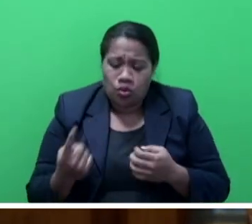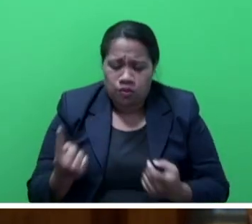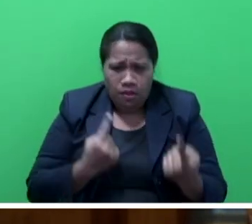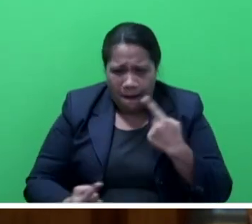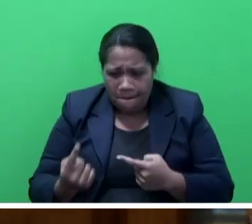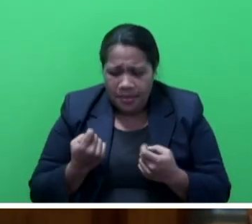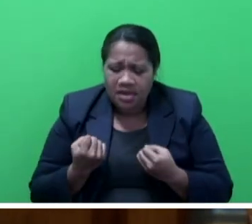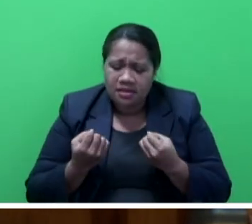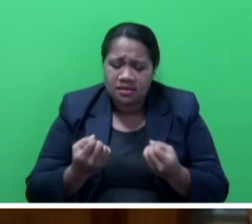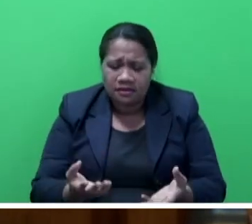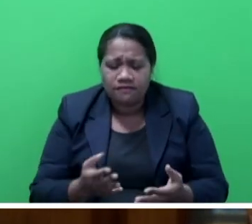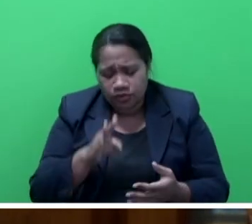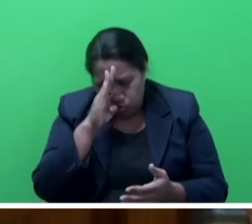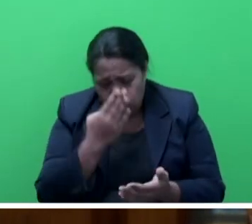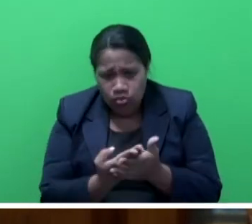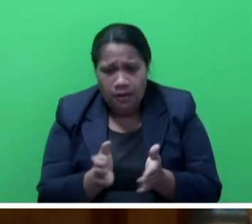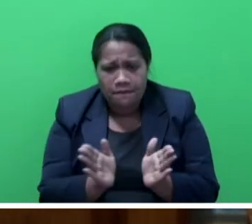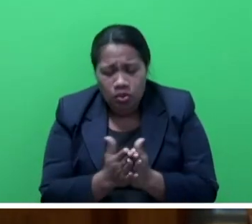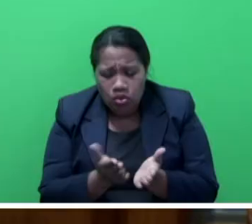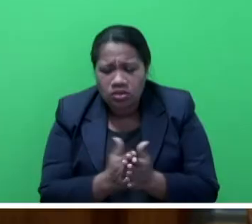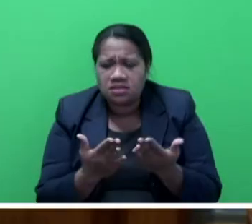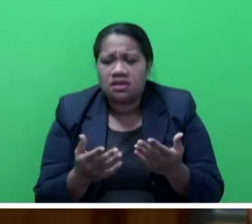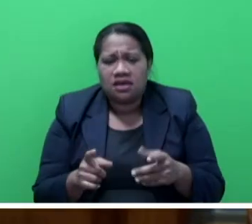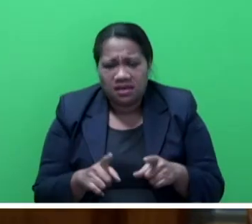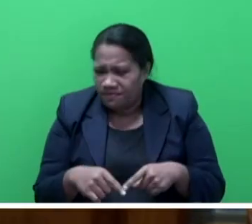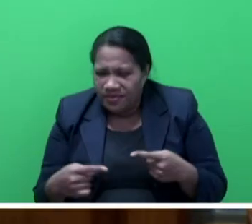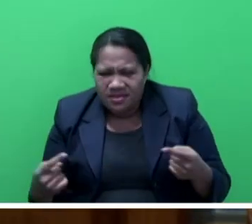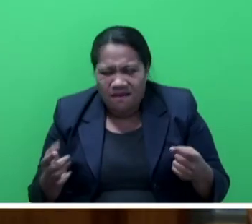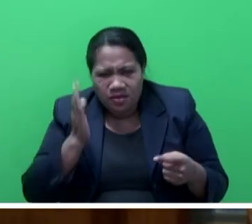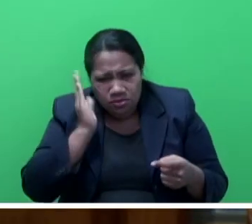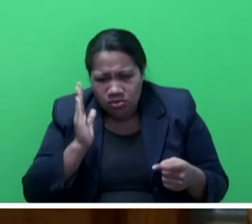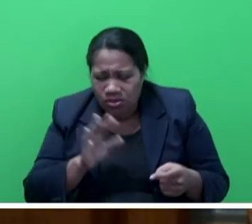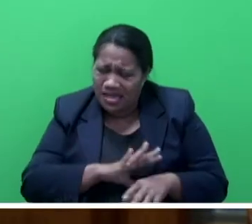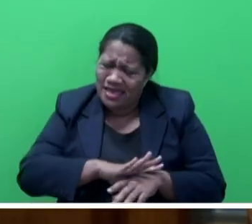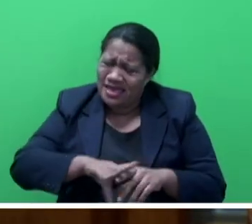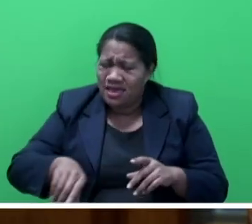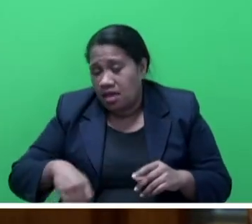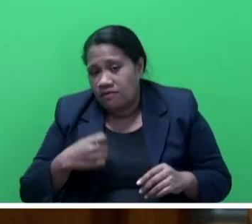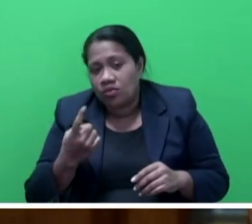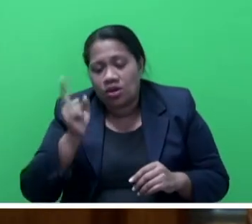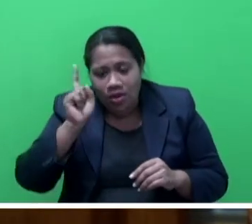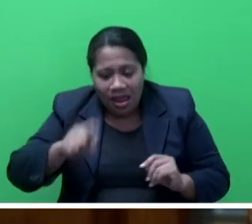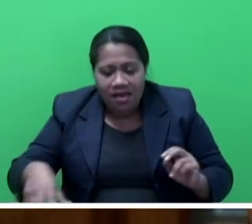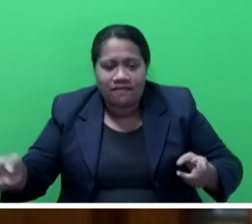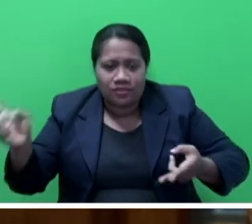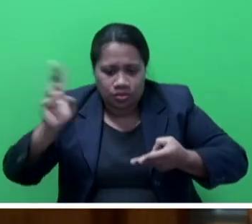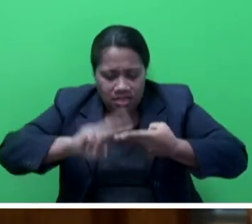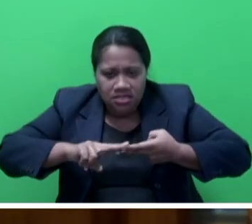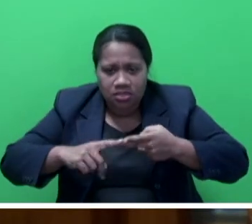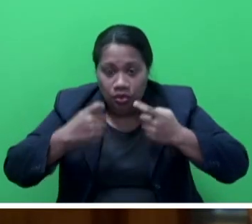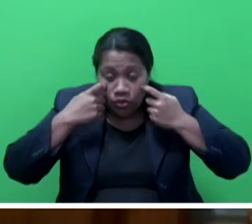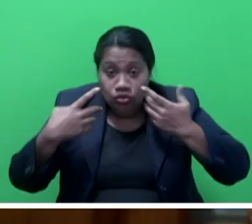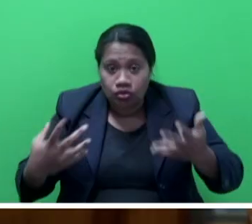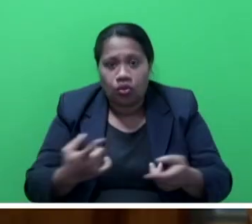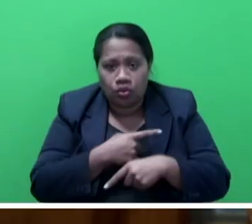students school books, stationery, uniform, shoes, everybody. And I think that is the unity that we show, that we